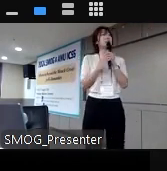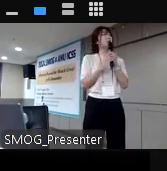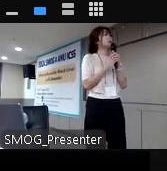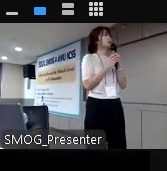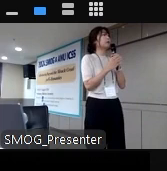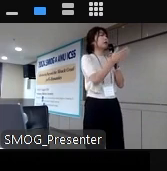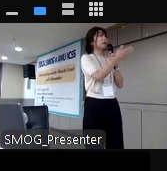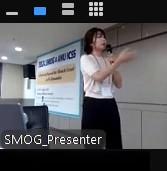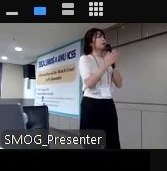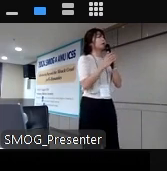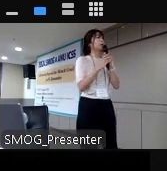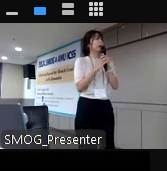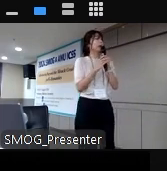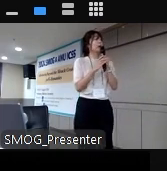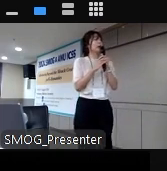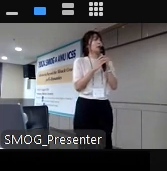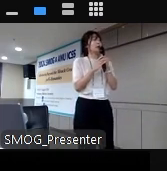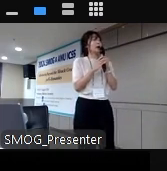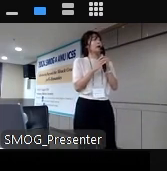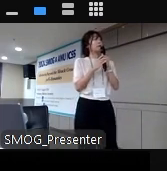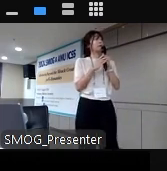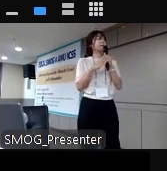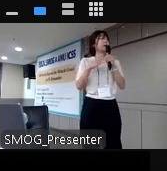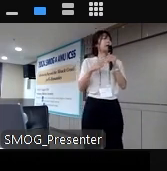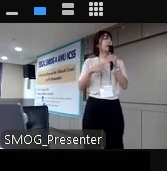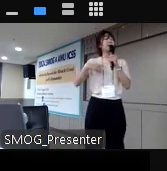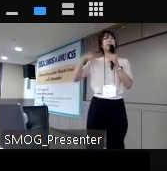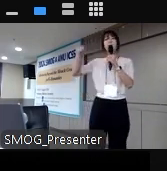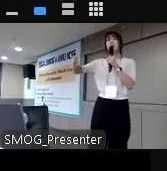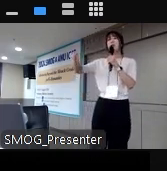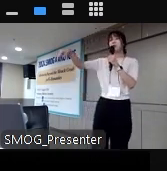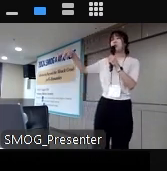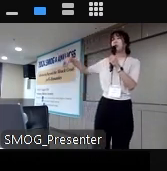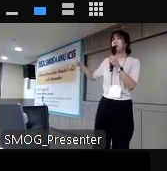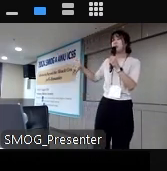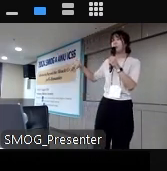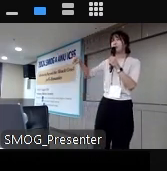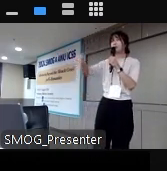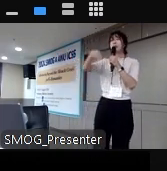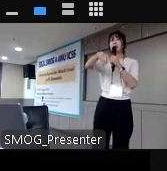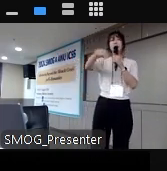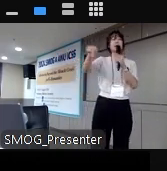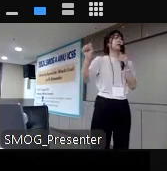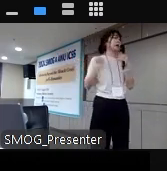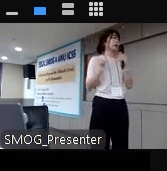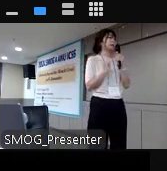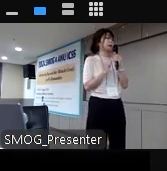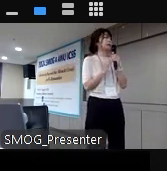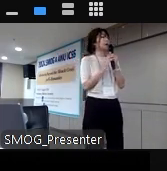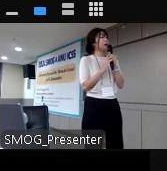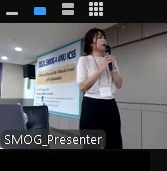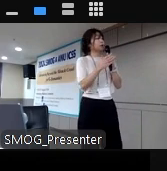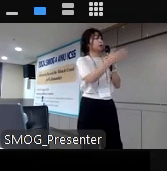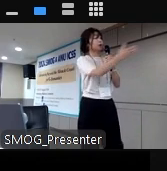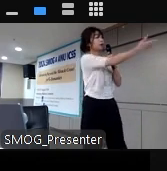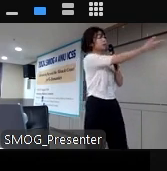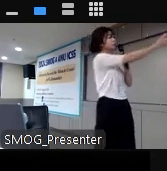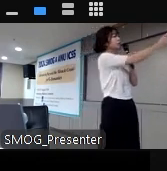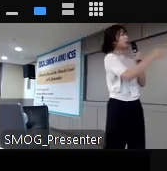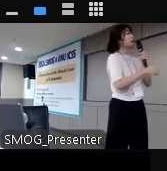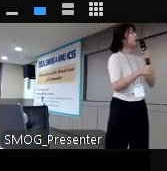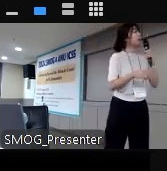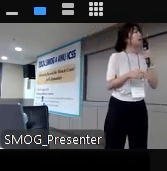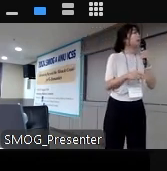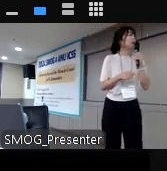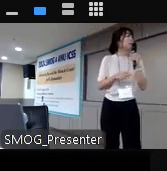treatments. So in the nominal domain, what we have is a signer pointing to different spaces in the signing space. So in the picture